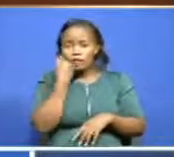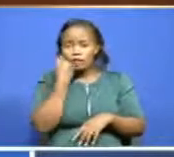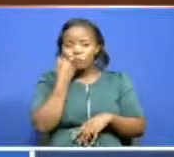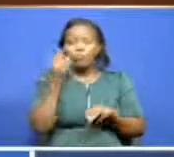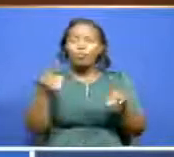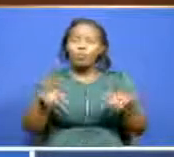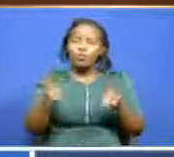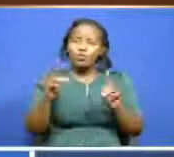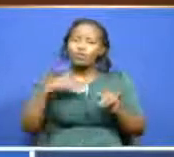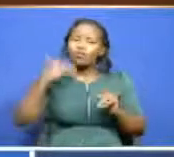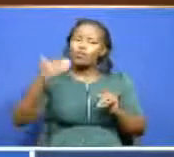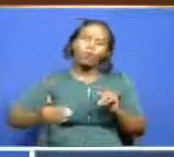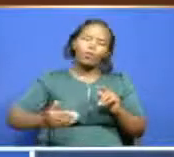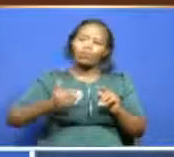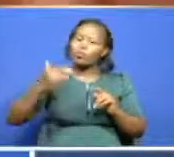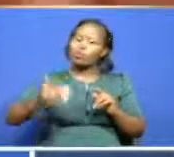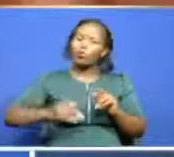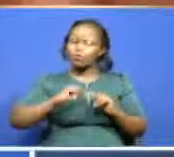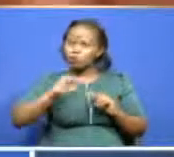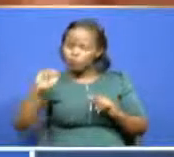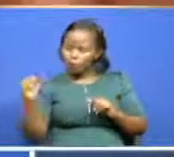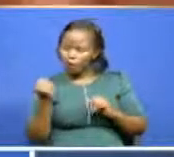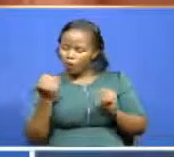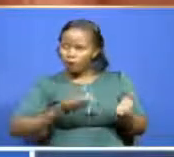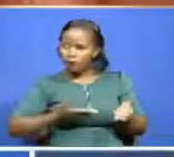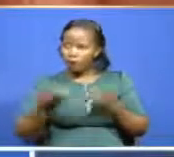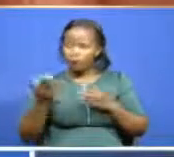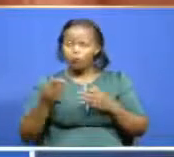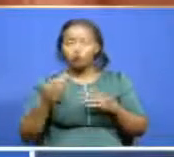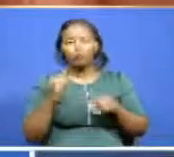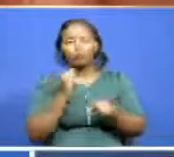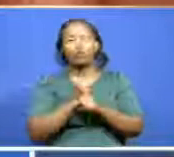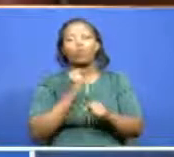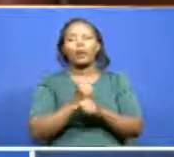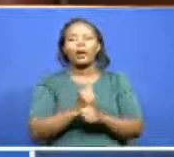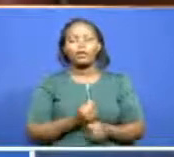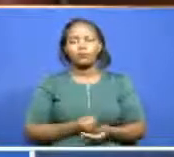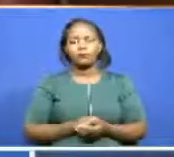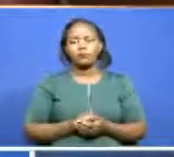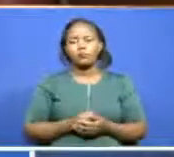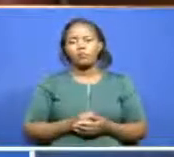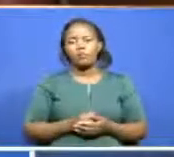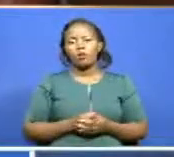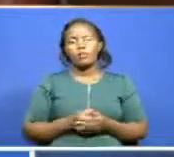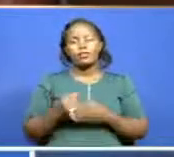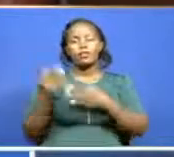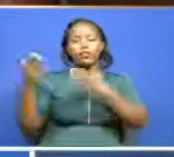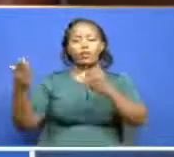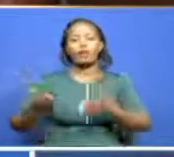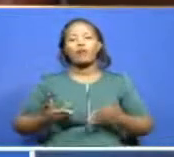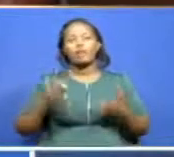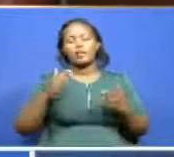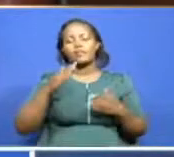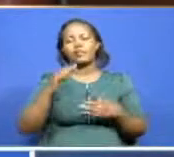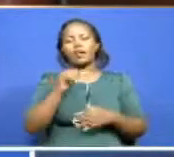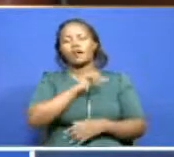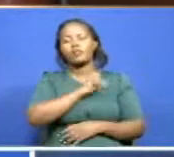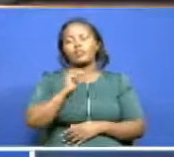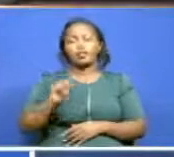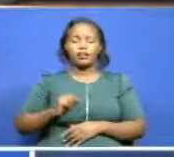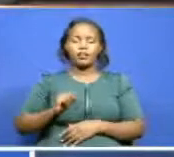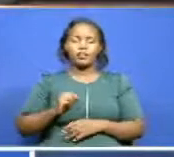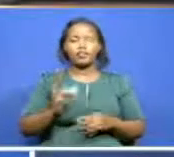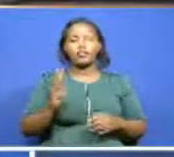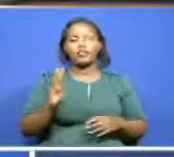he would get up and go to work. Katika hotuba za kumkaribisha bungeni, maseneta walimtaja seneta huyo mpya kuwa shujaa, huku